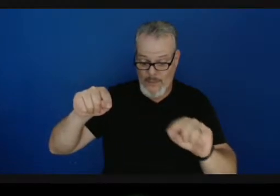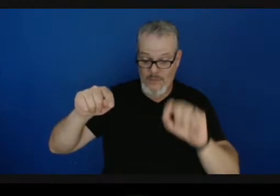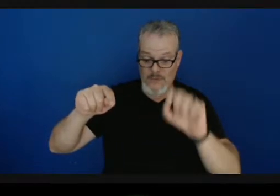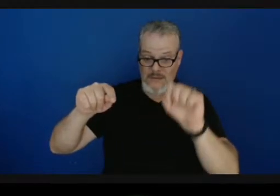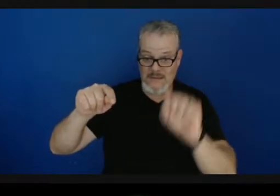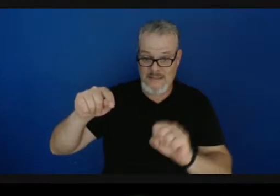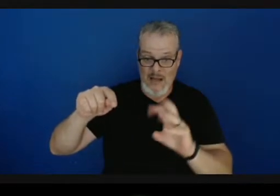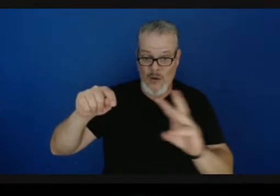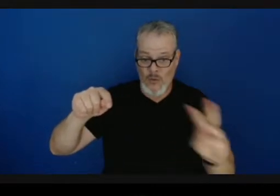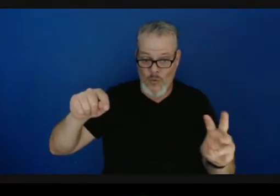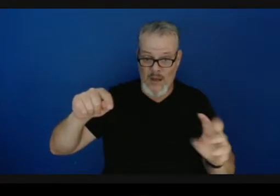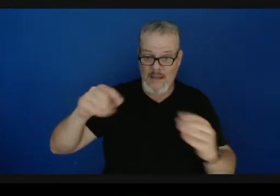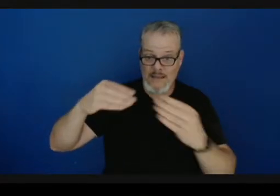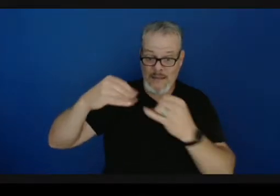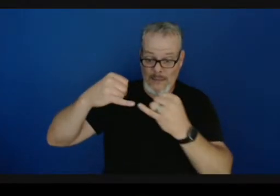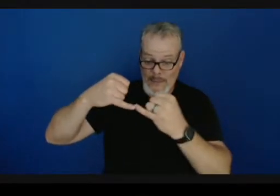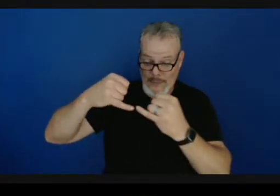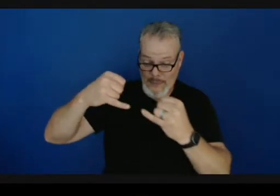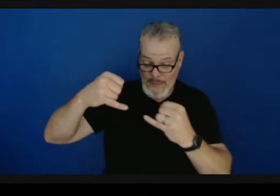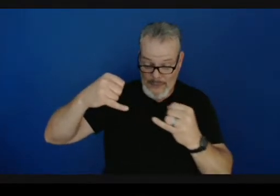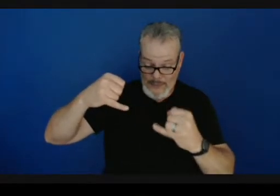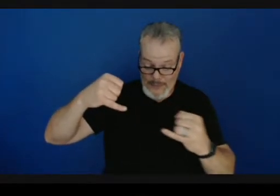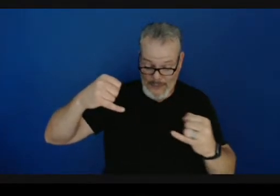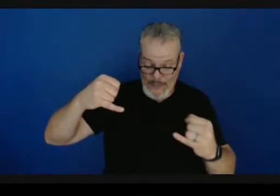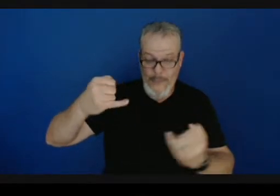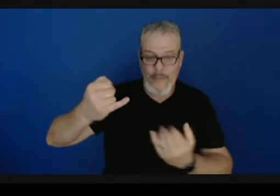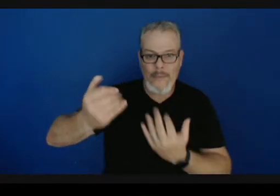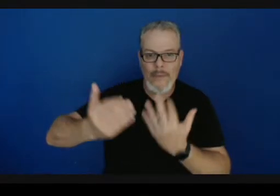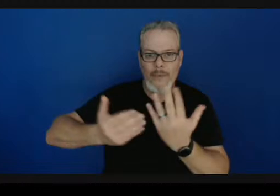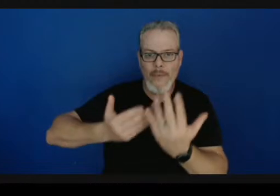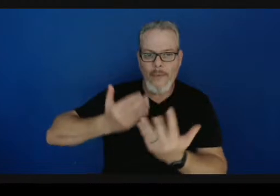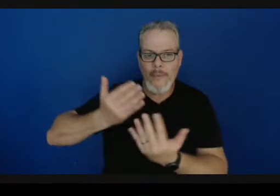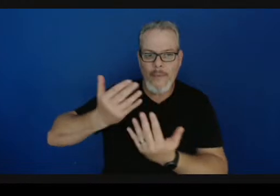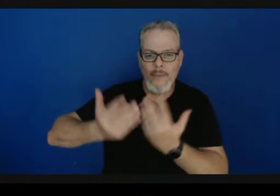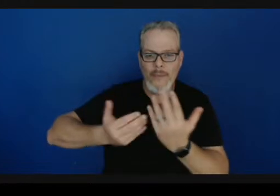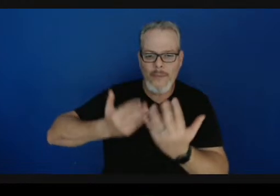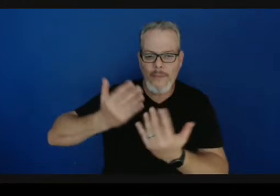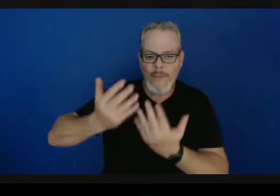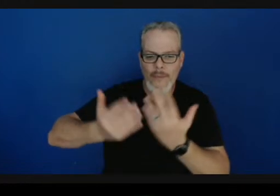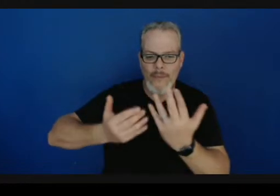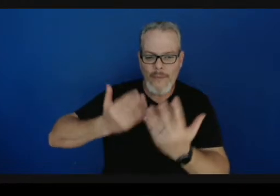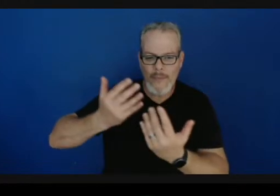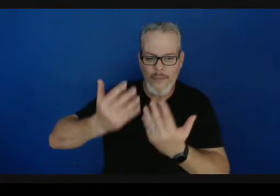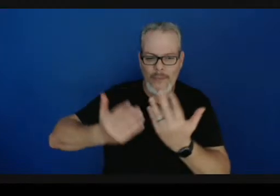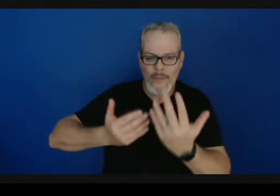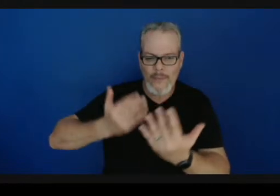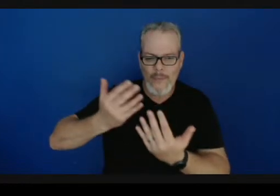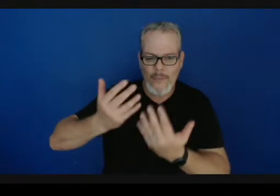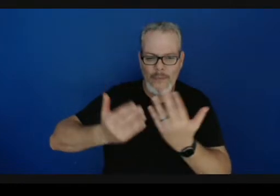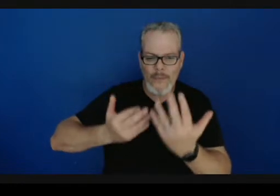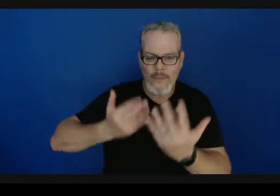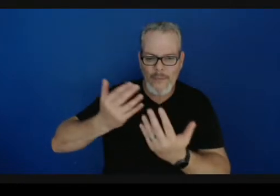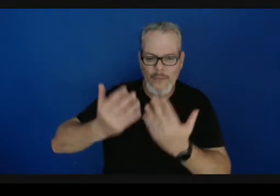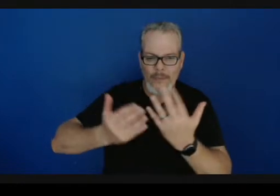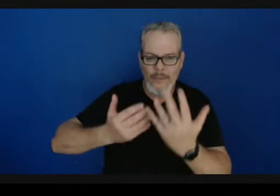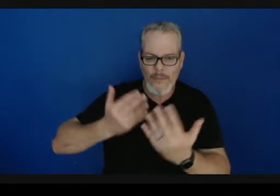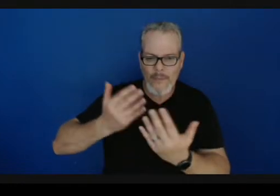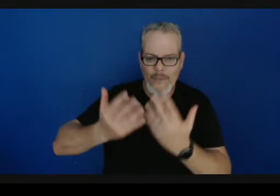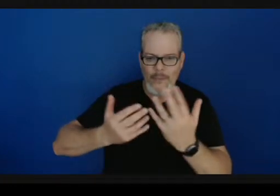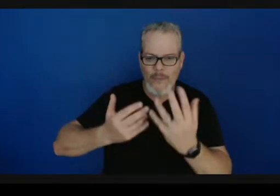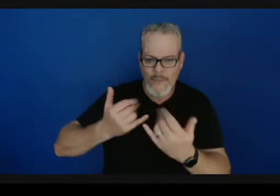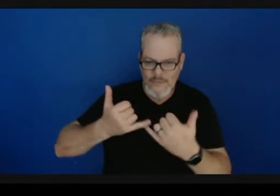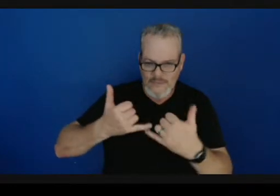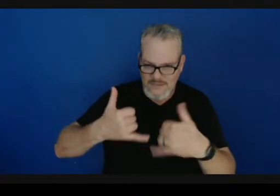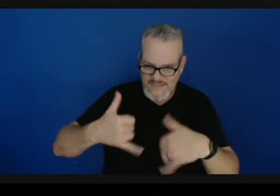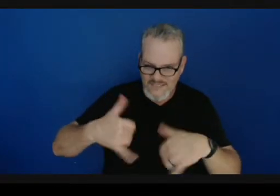fissure that had erupted, still fuming profusely, and some flows that had erupted, and these were the flows that were seen from Kilauea